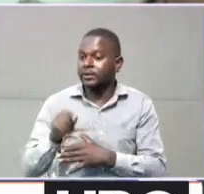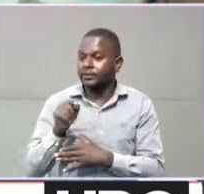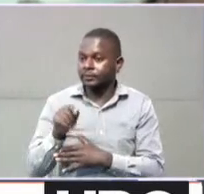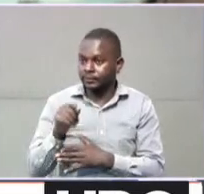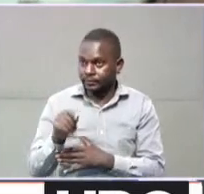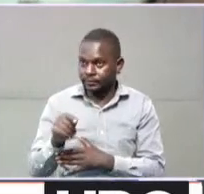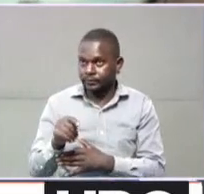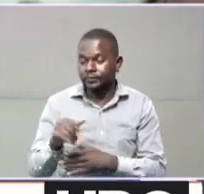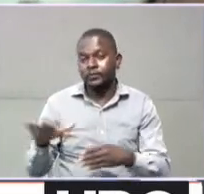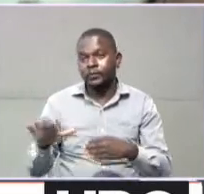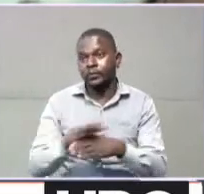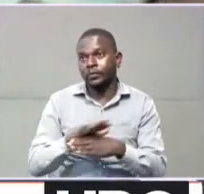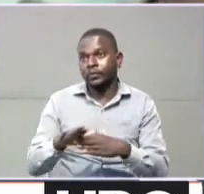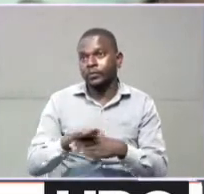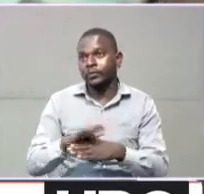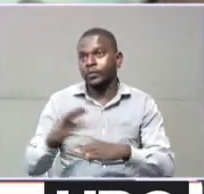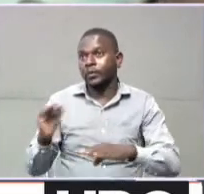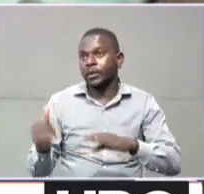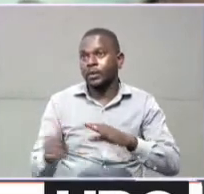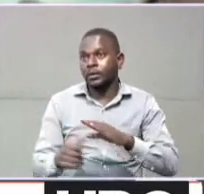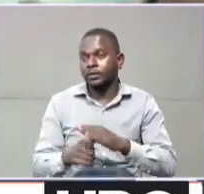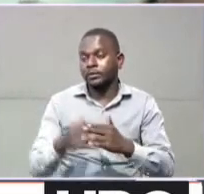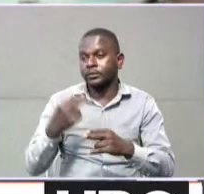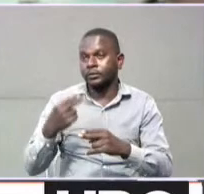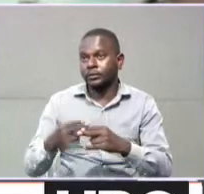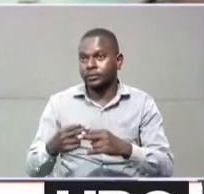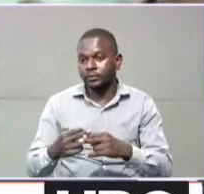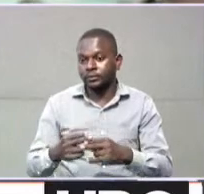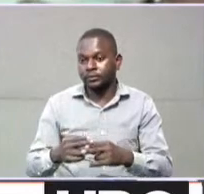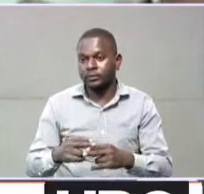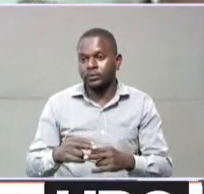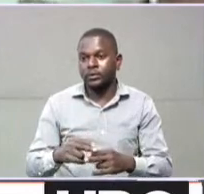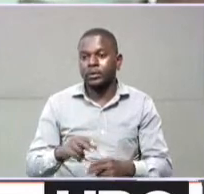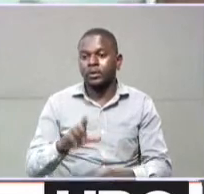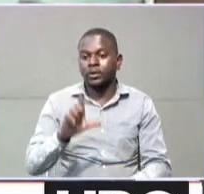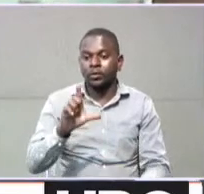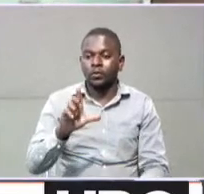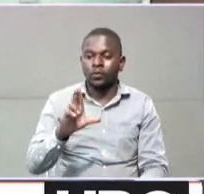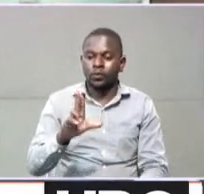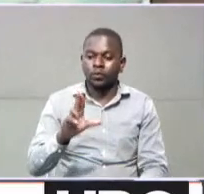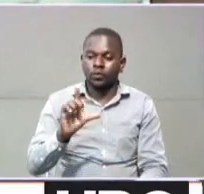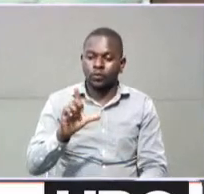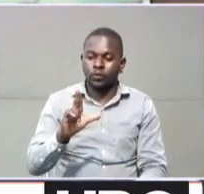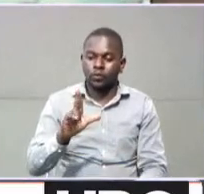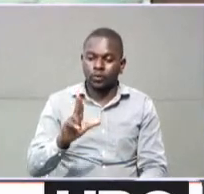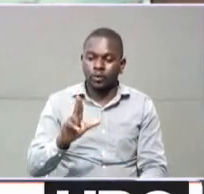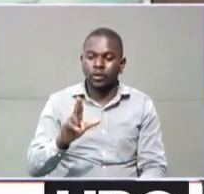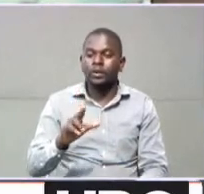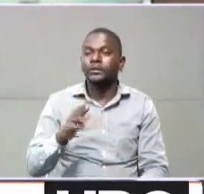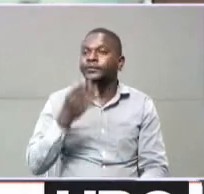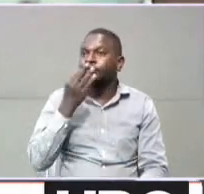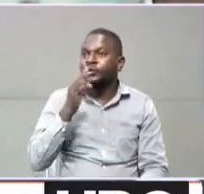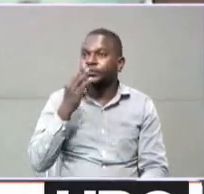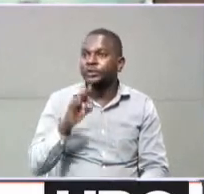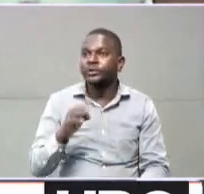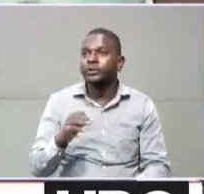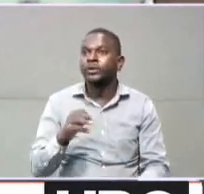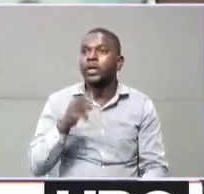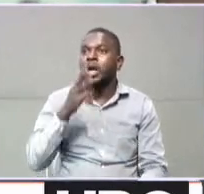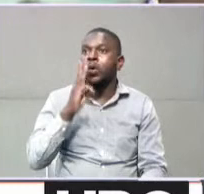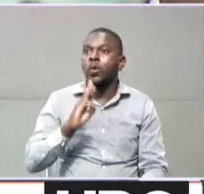was trading under the name ruruli fruit wine mr speaker and honorable